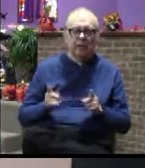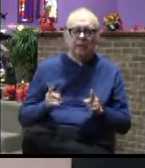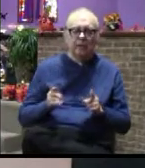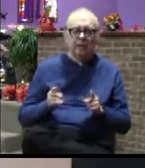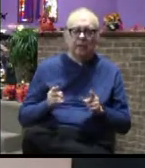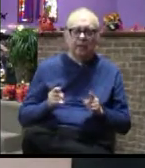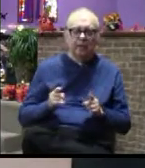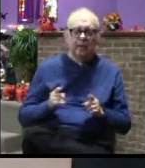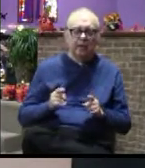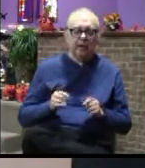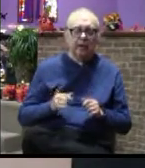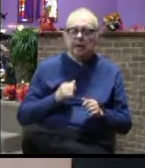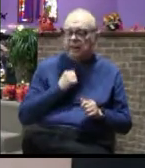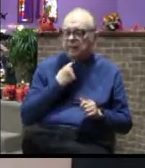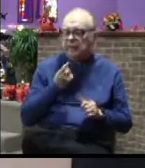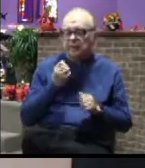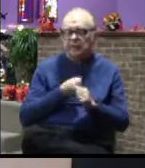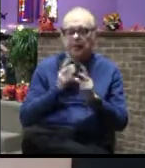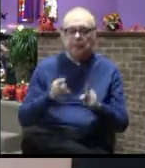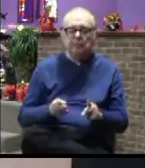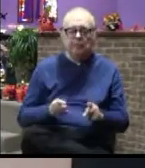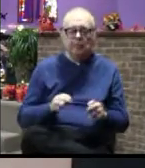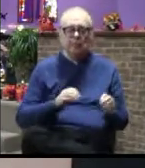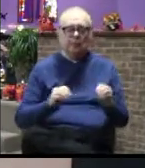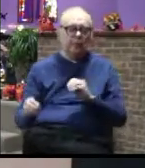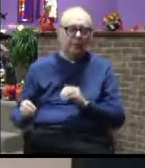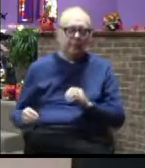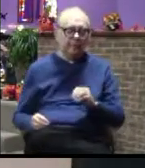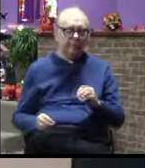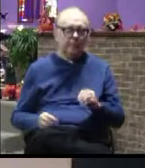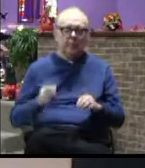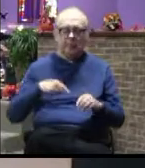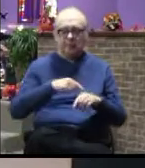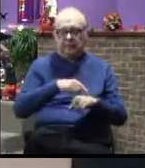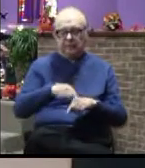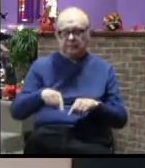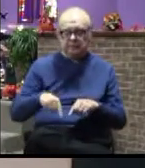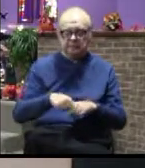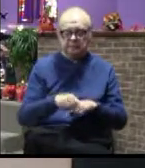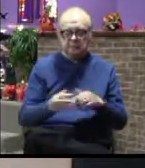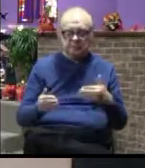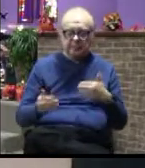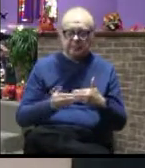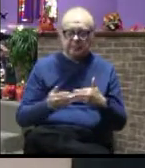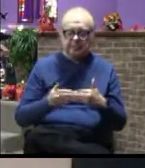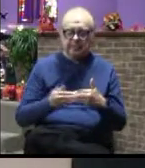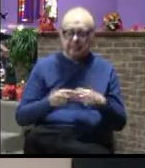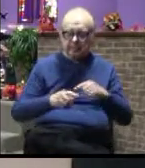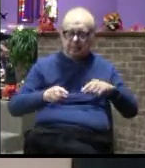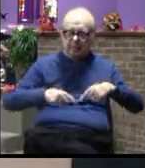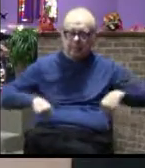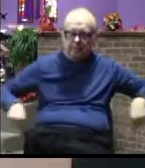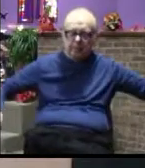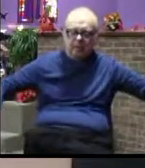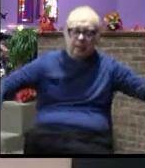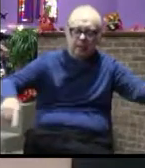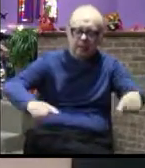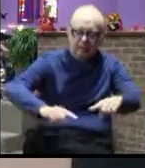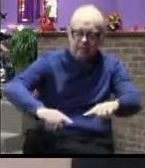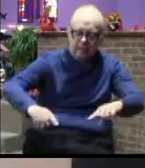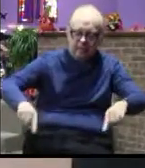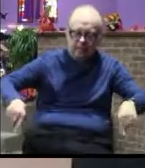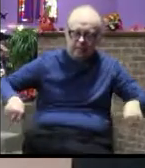that says okay everybody shift but all of a sudden the ones in the center that are the closest they go to the outer